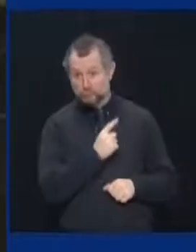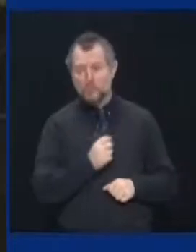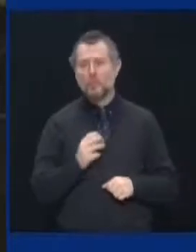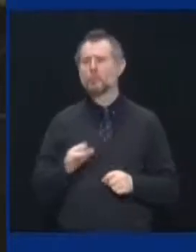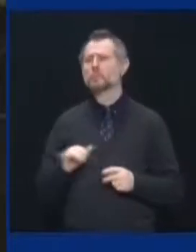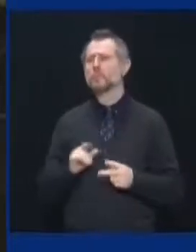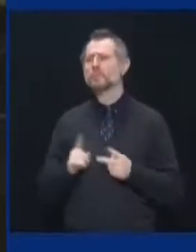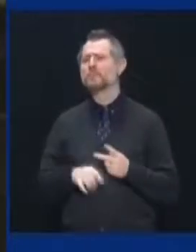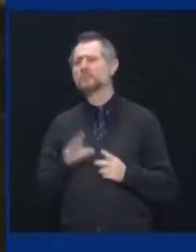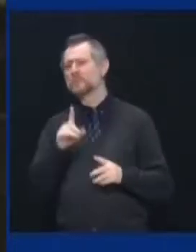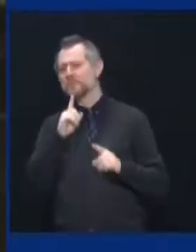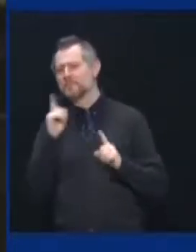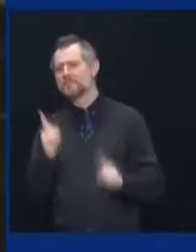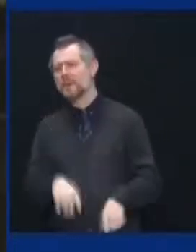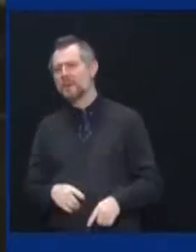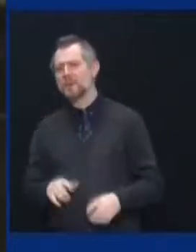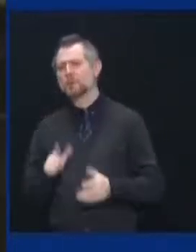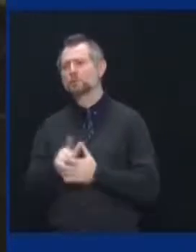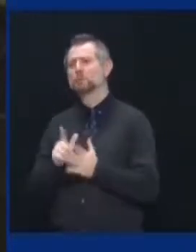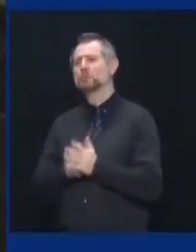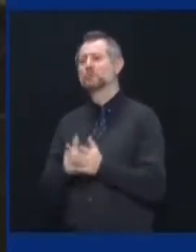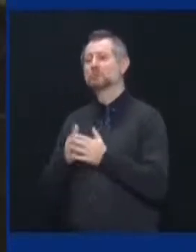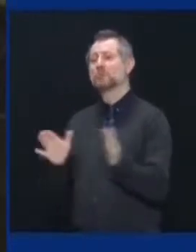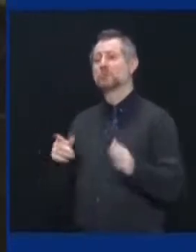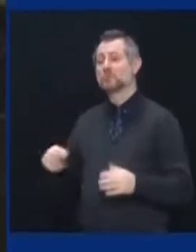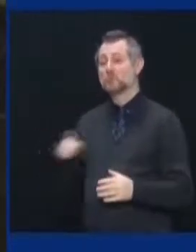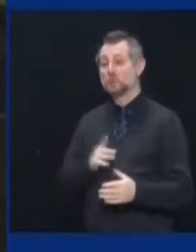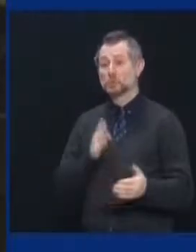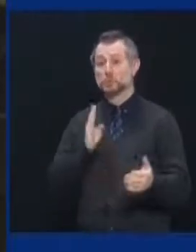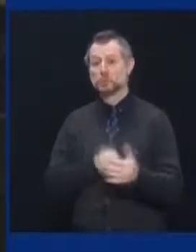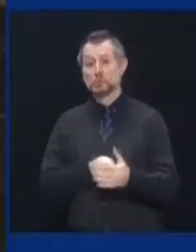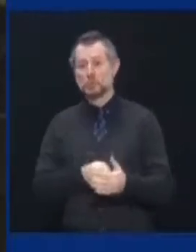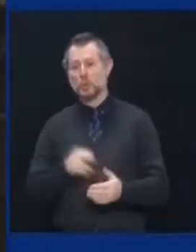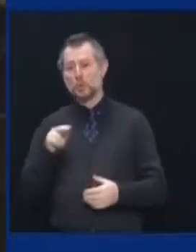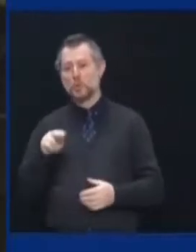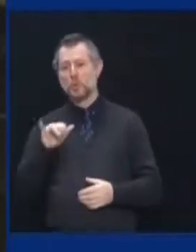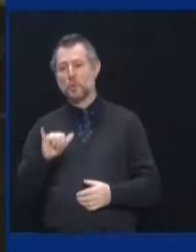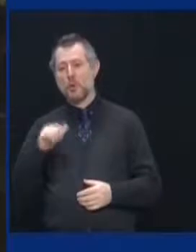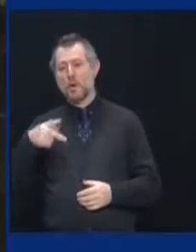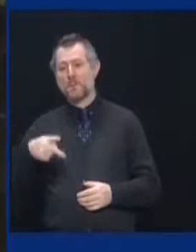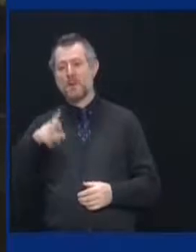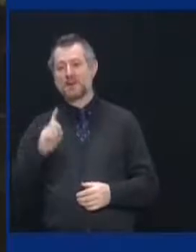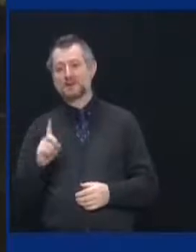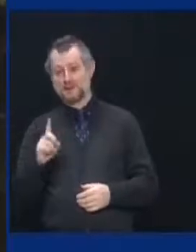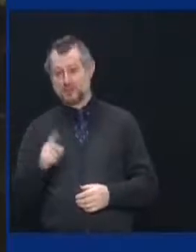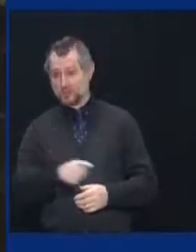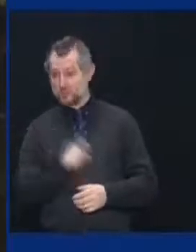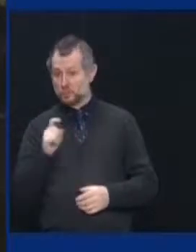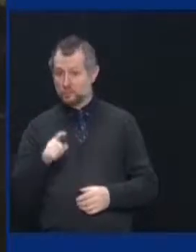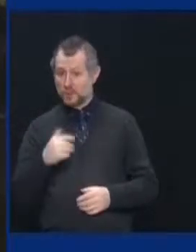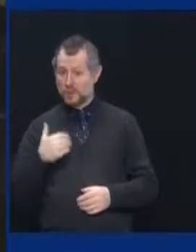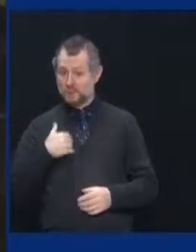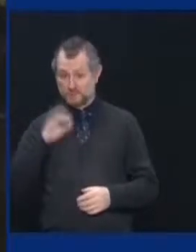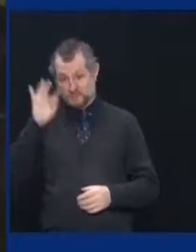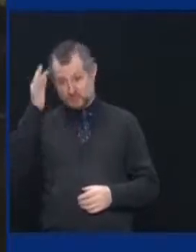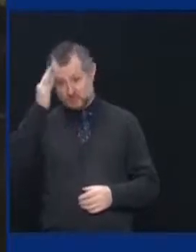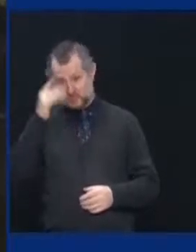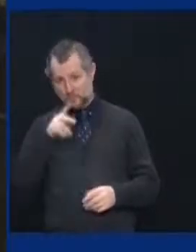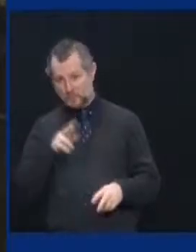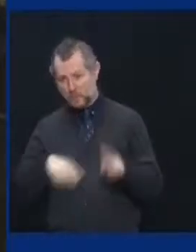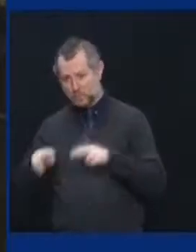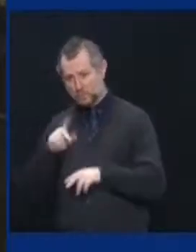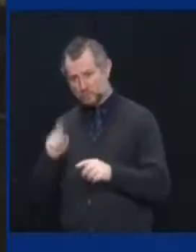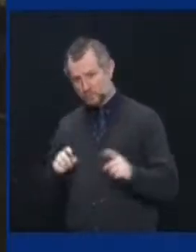the AG's lawsuit against the NYPD. Do you feel a federal monitor should be imposed on the department? Is that where